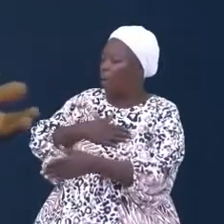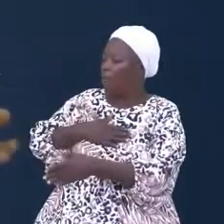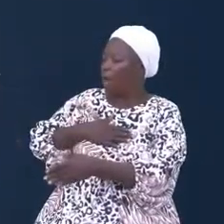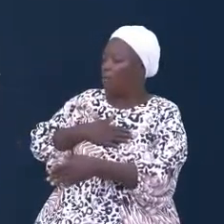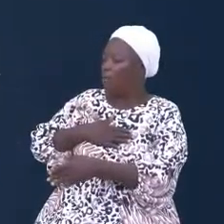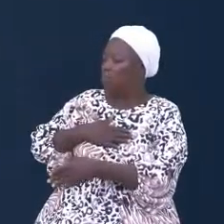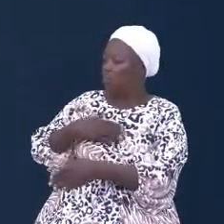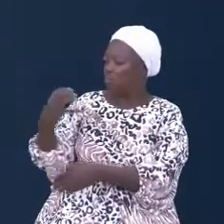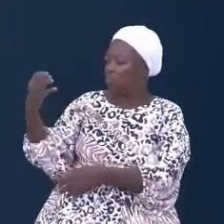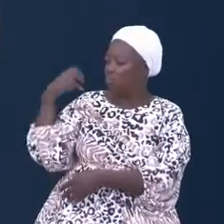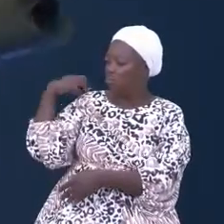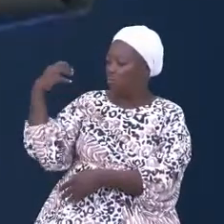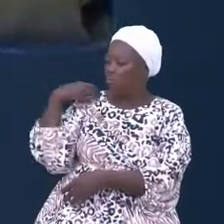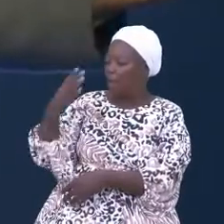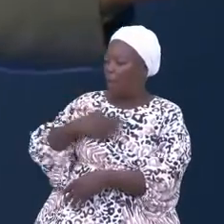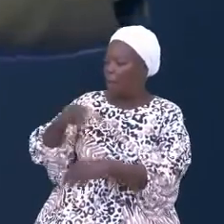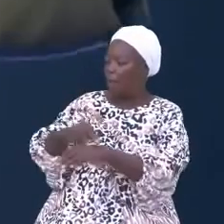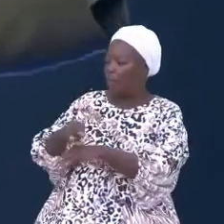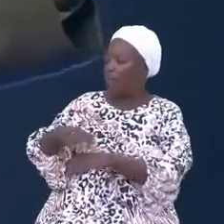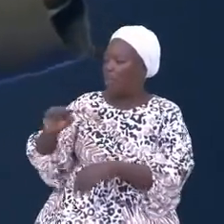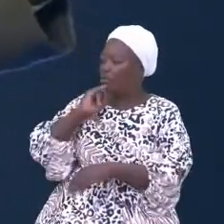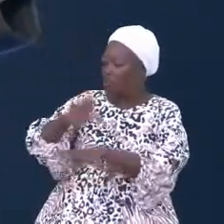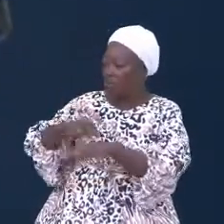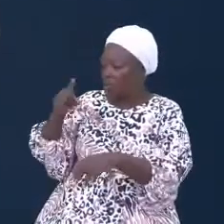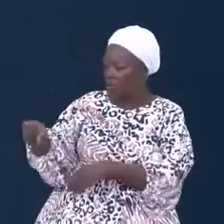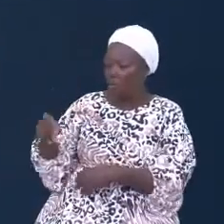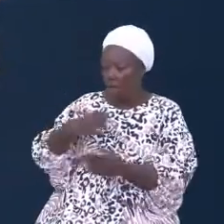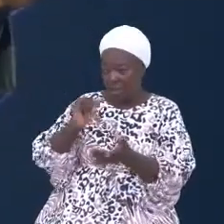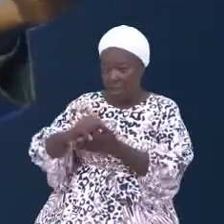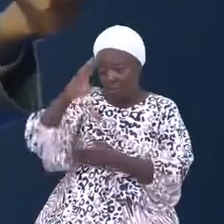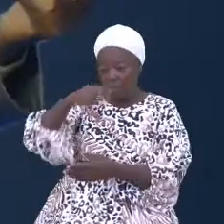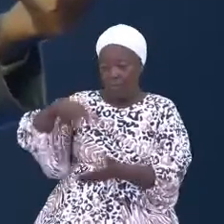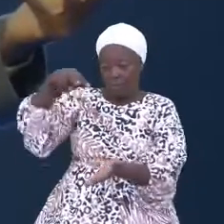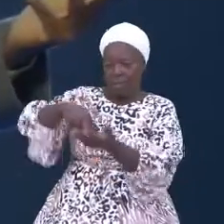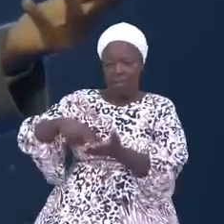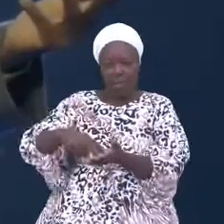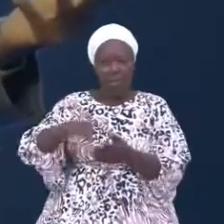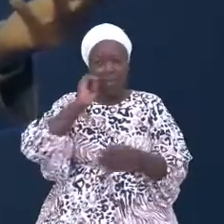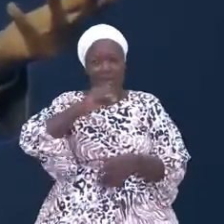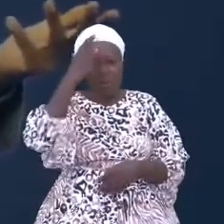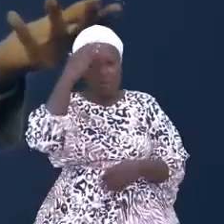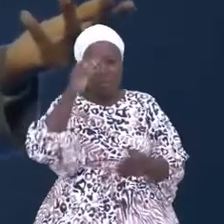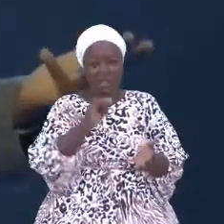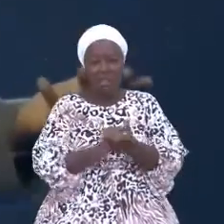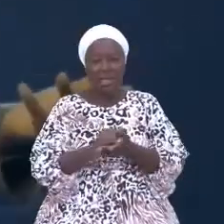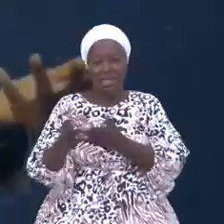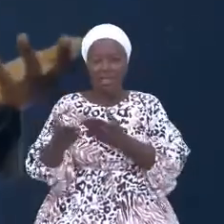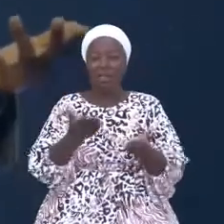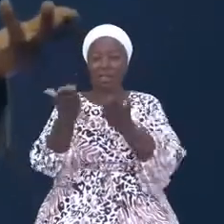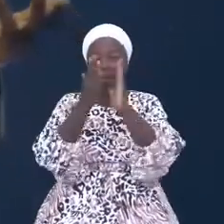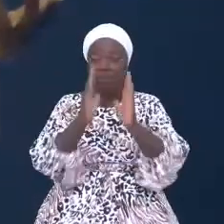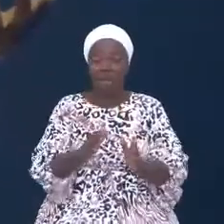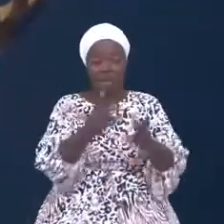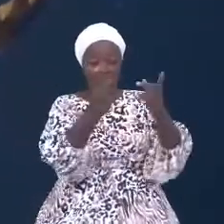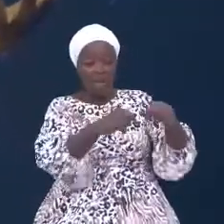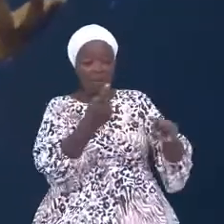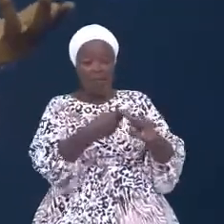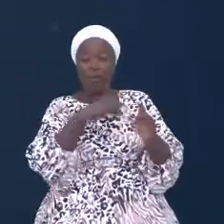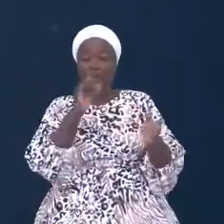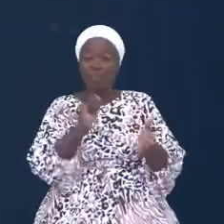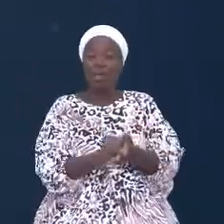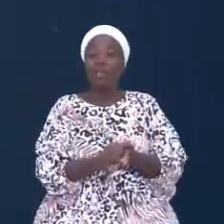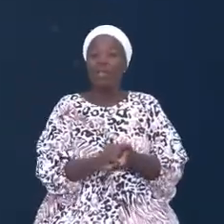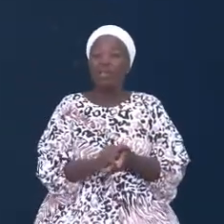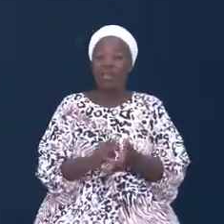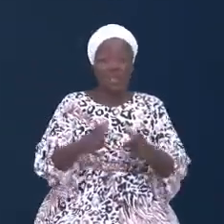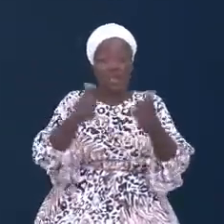so-and-so is calling you. And that man will get up. He knows that messenger came from Mr.